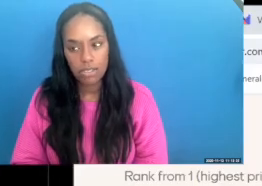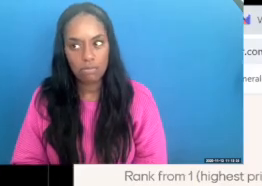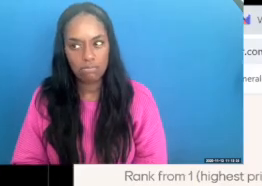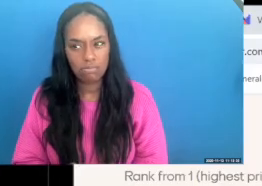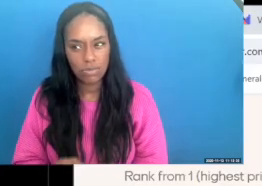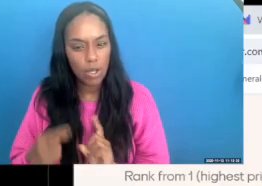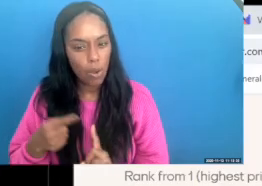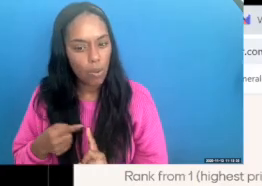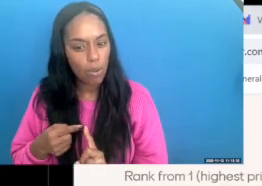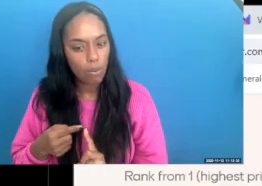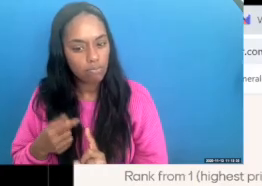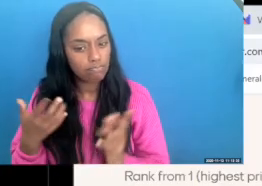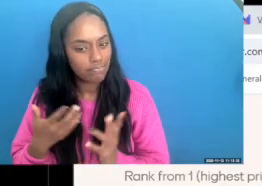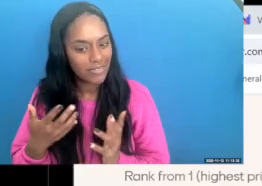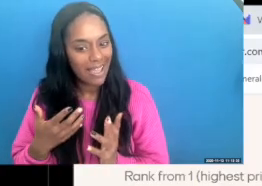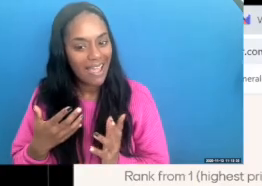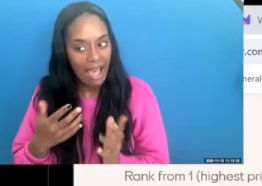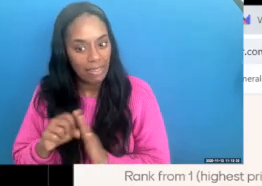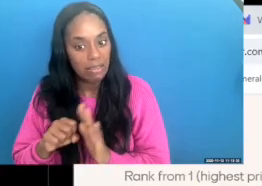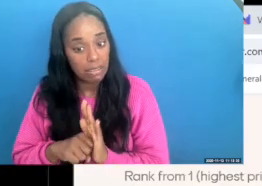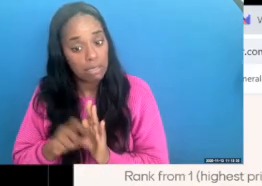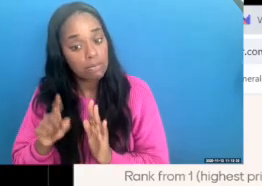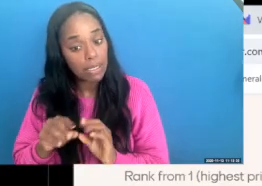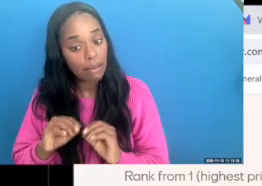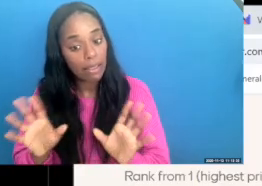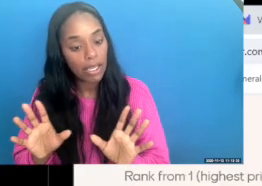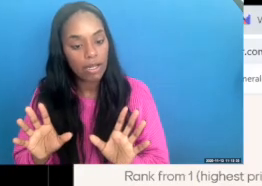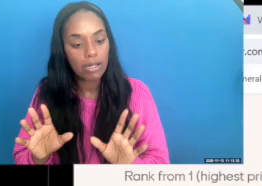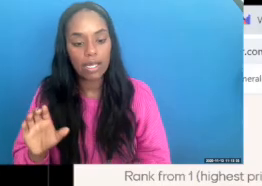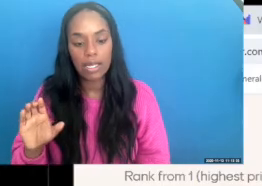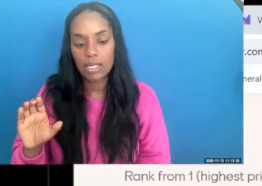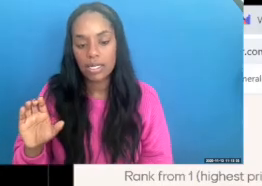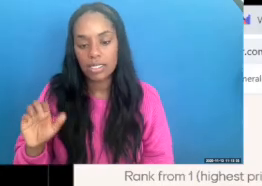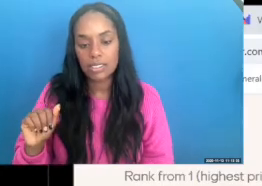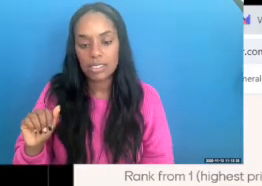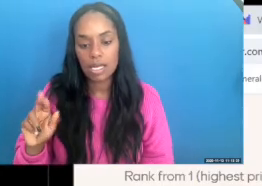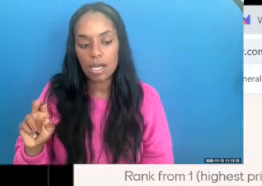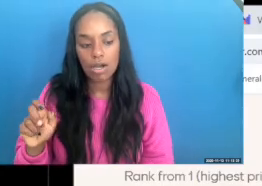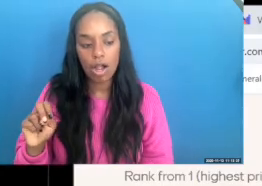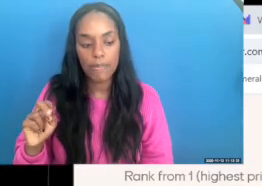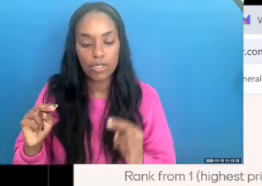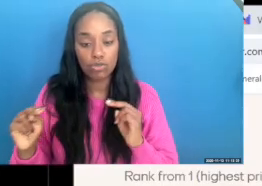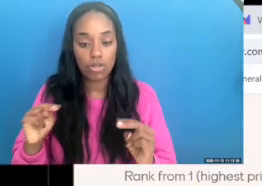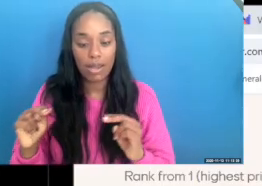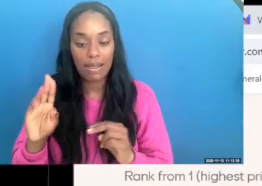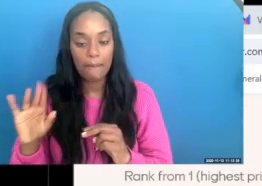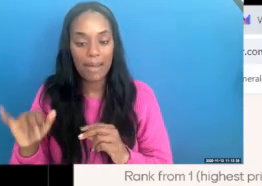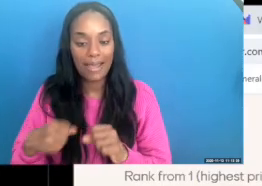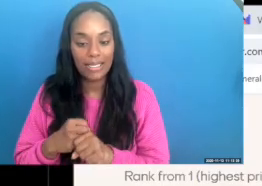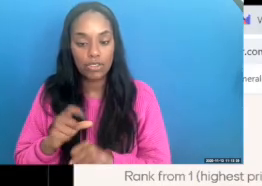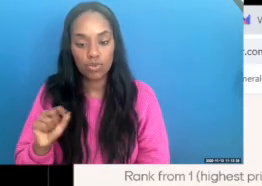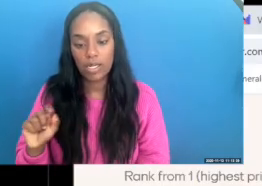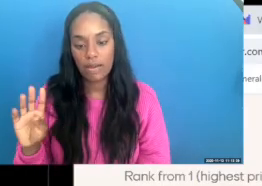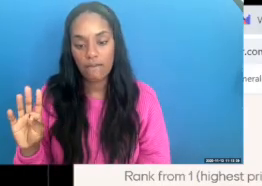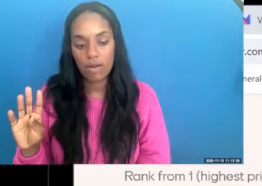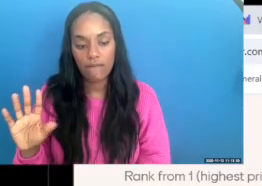transportation sector and electrifying this sector. But that gets at this question of what is the goal, and I think the state has been very clear about what its goal is, and that's